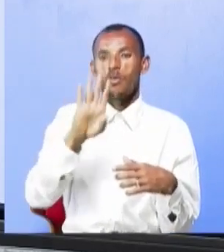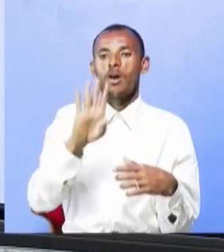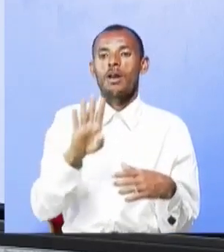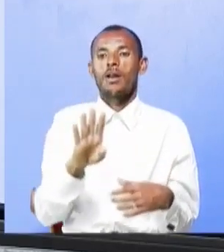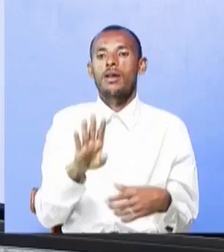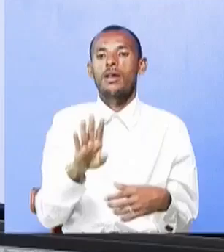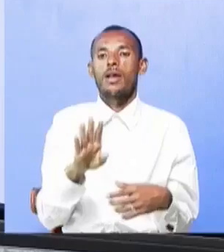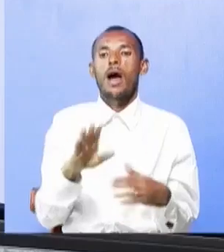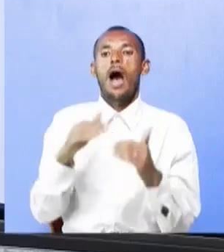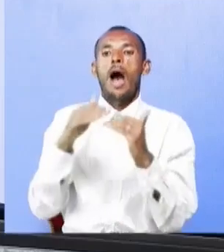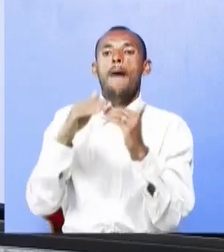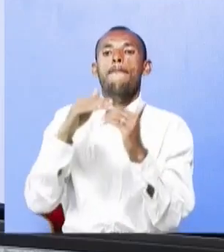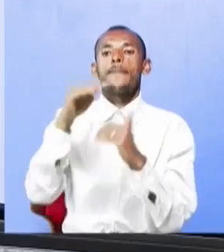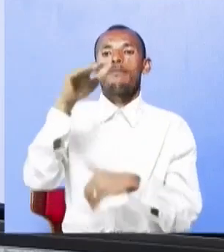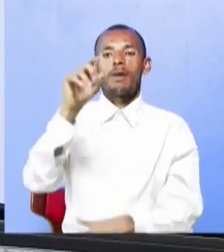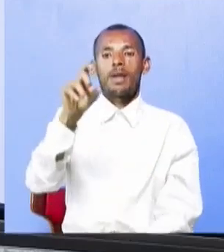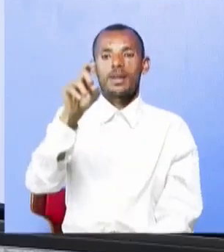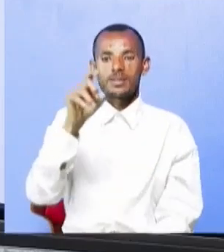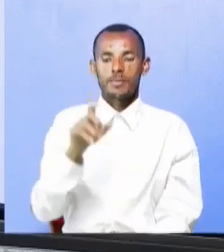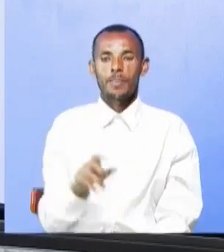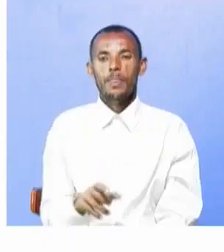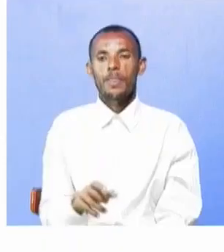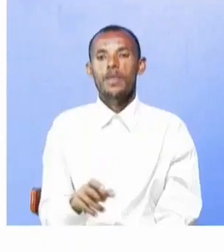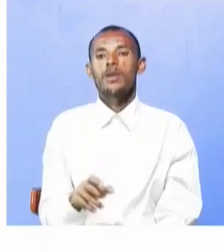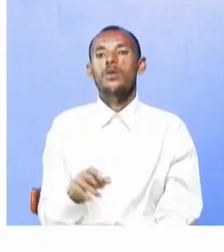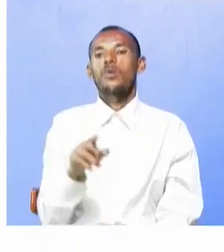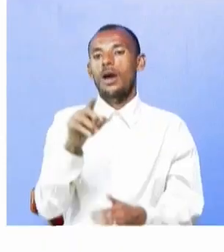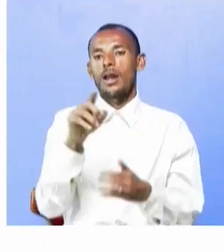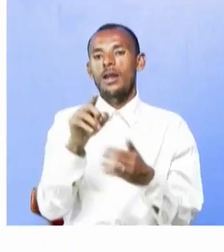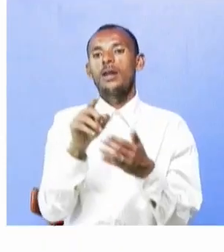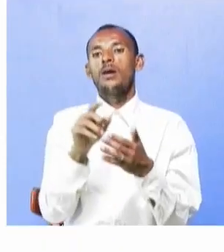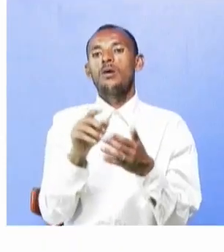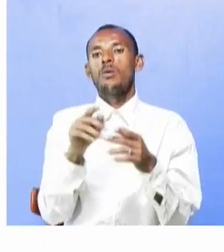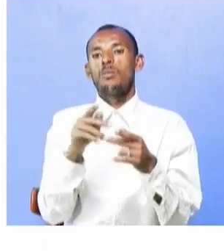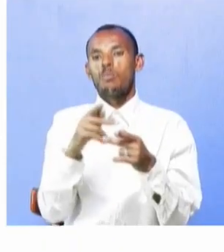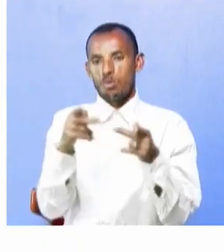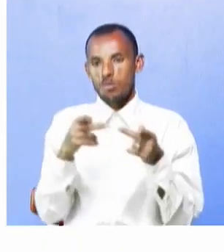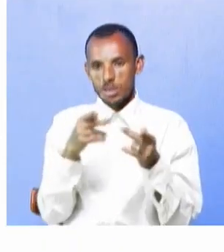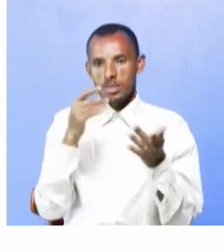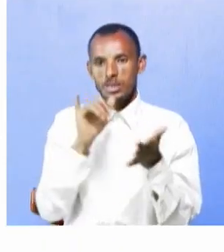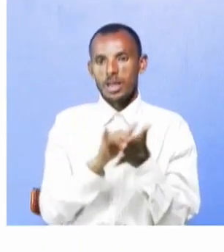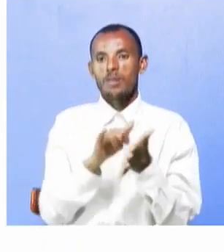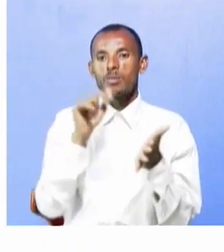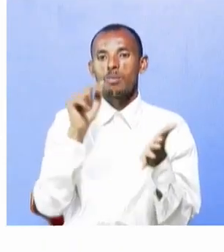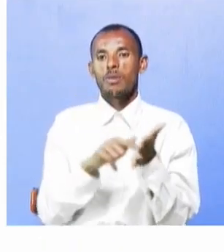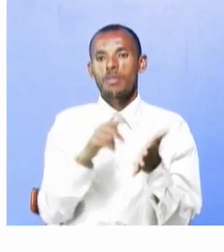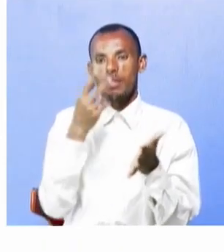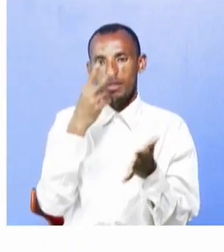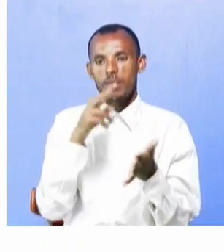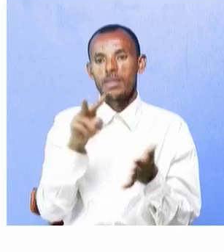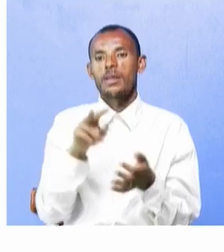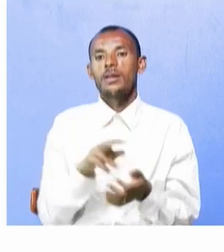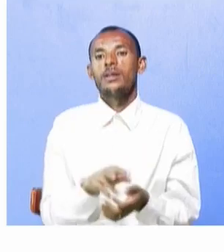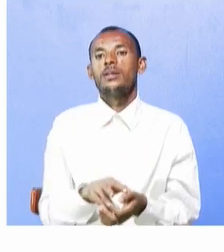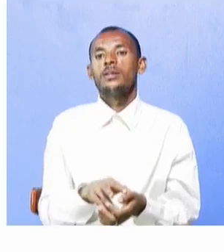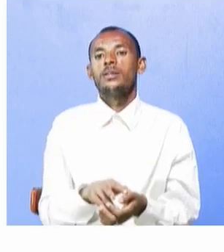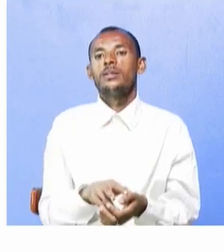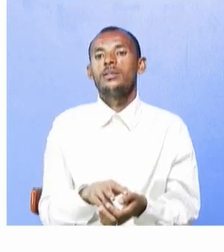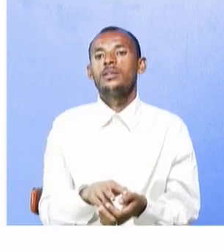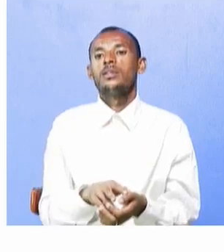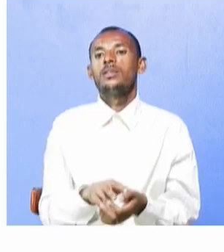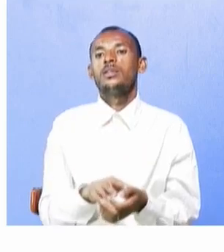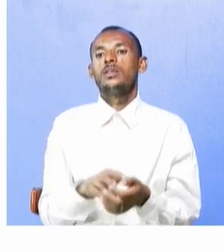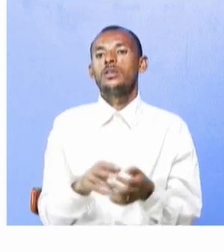units above the x-axis. Okay, you can roughly put that point here and connect the